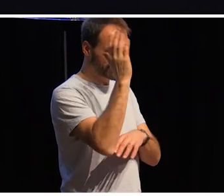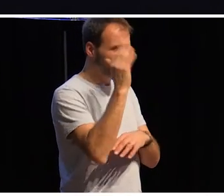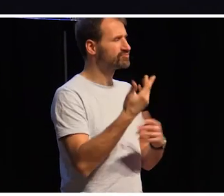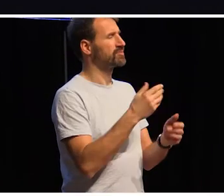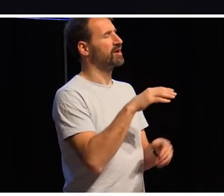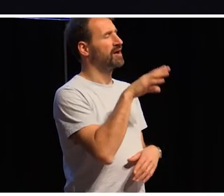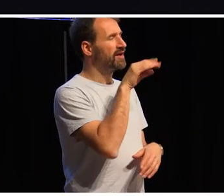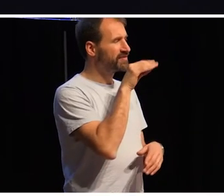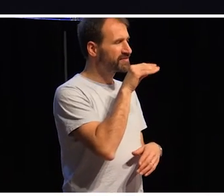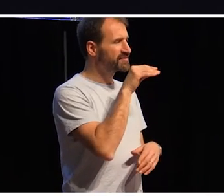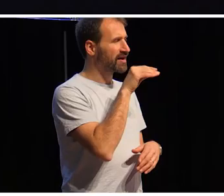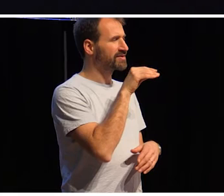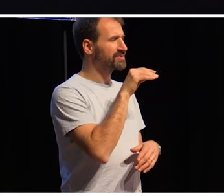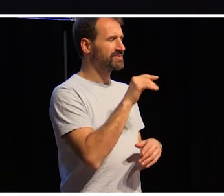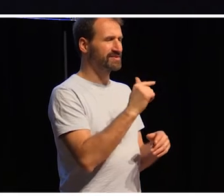duct tape and JavaScript.